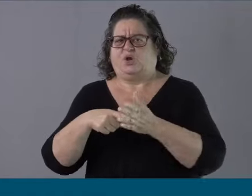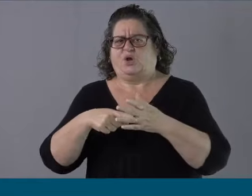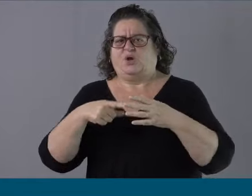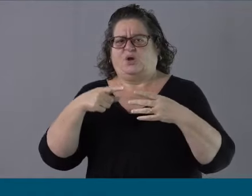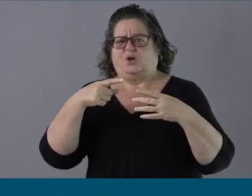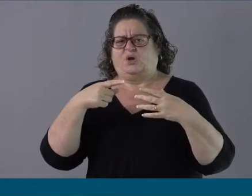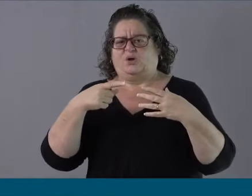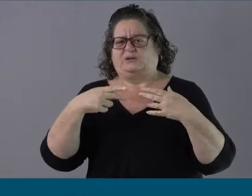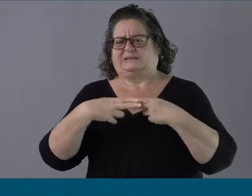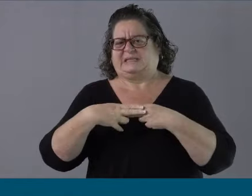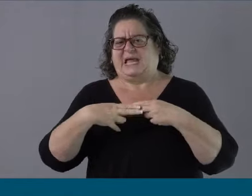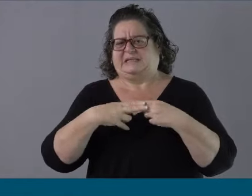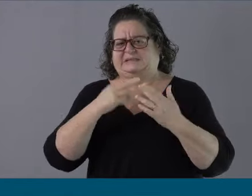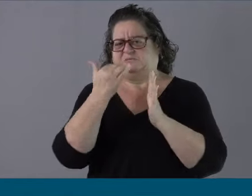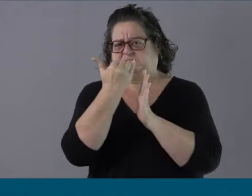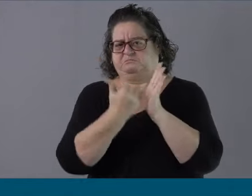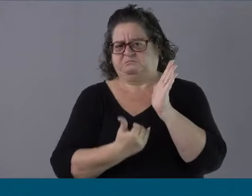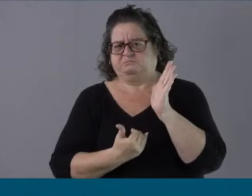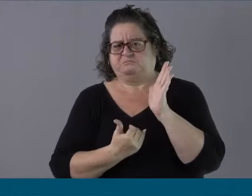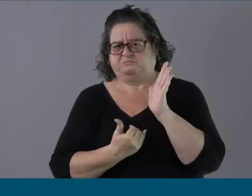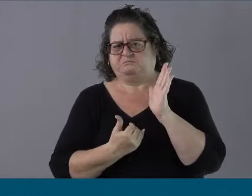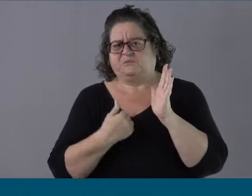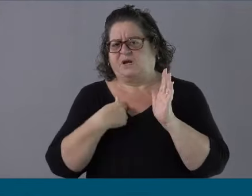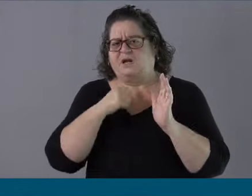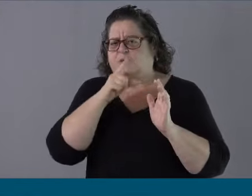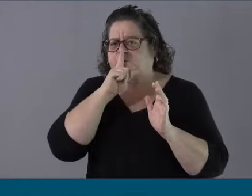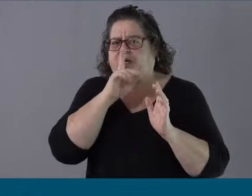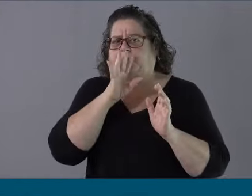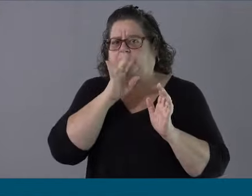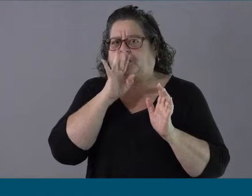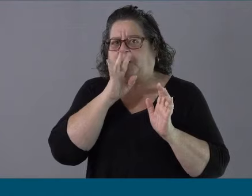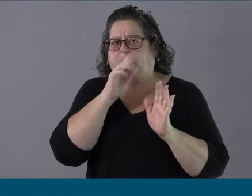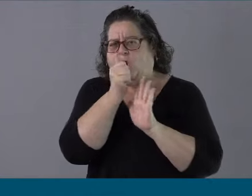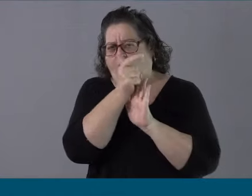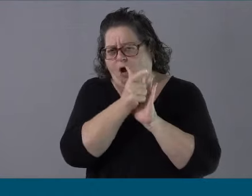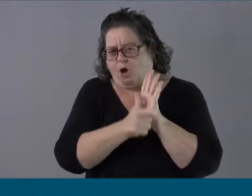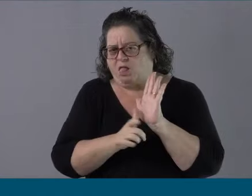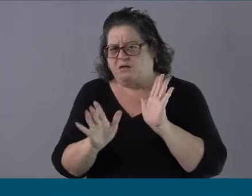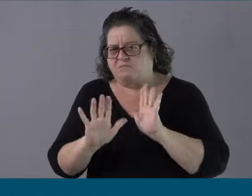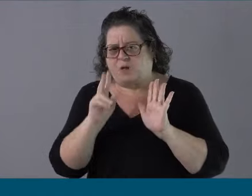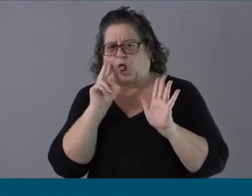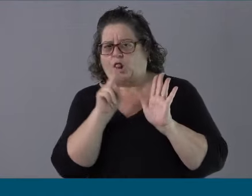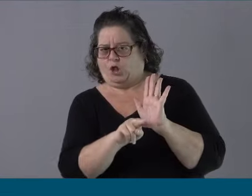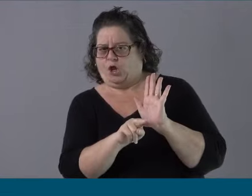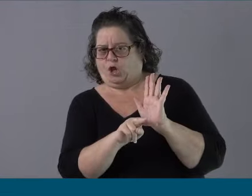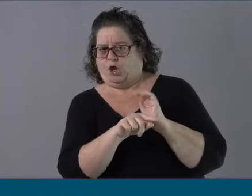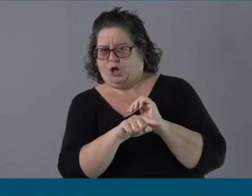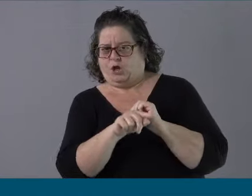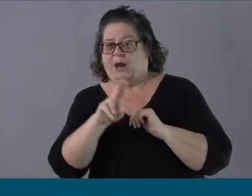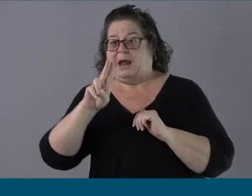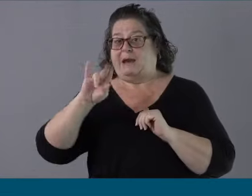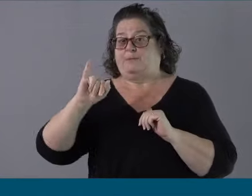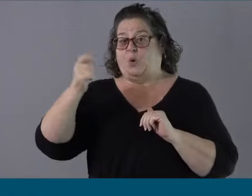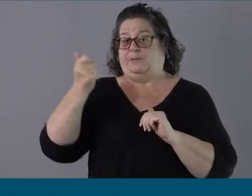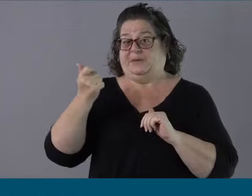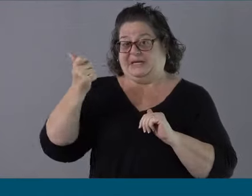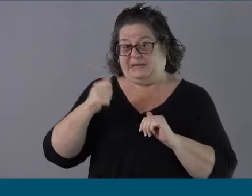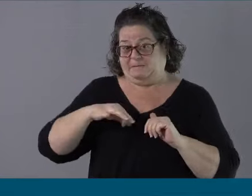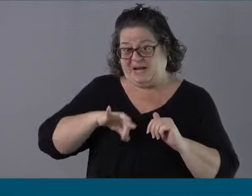I'm not going to read through every bullet point on this slide, but it's things from unemployment benefits to things to help our schools and